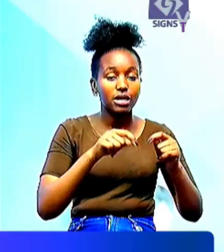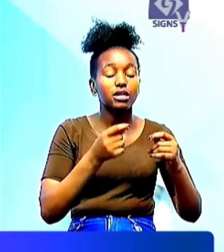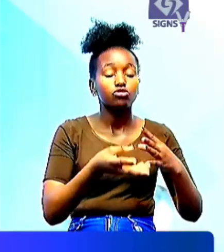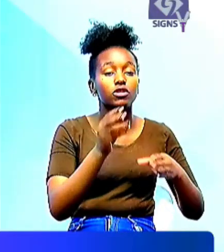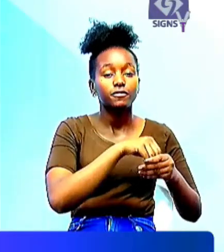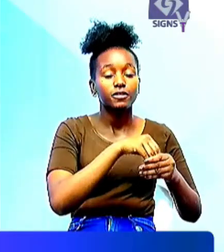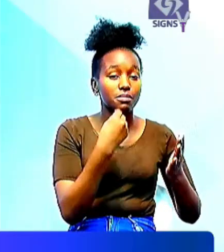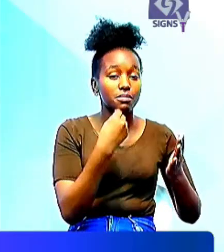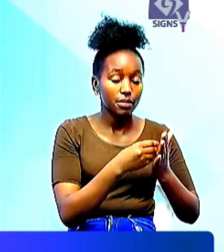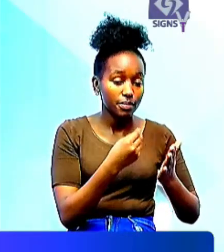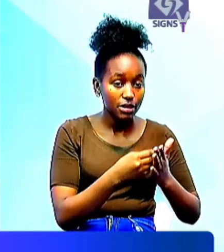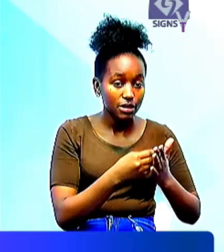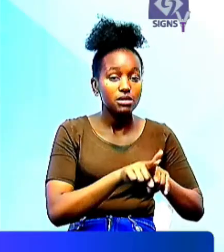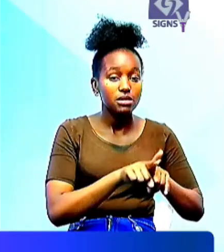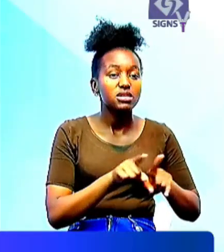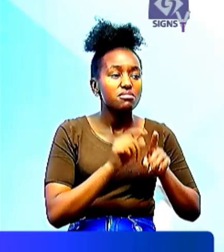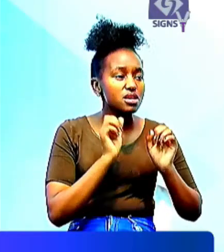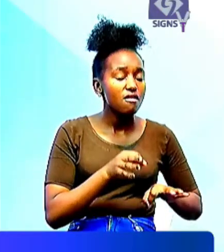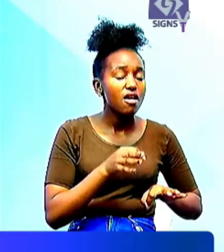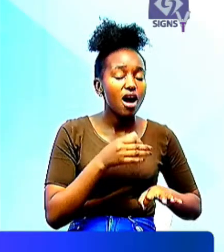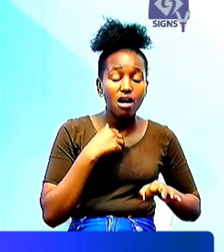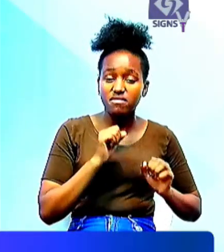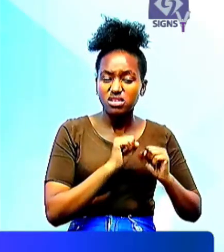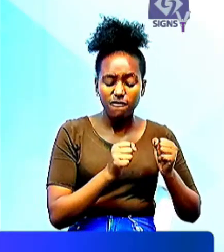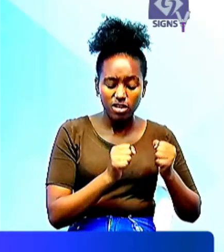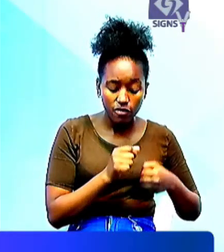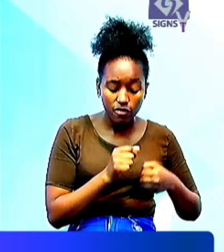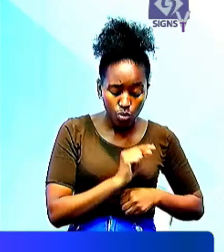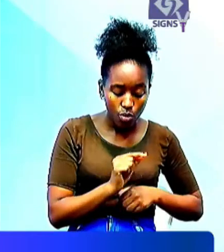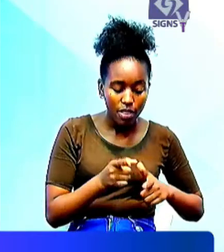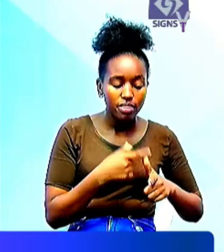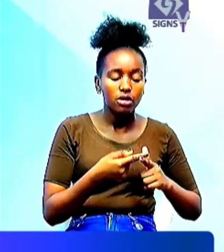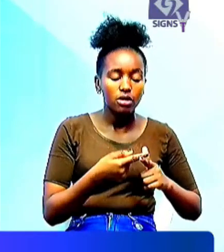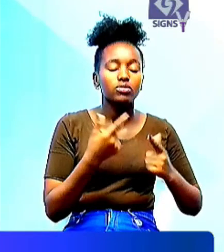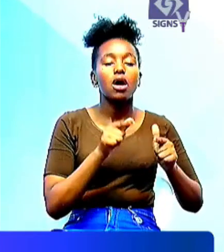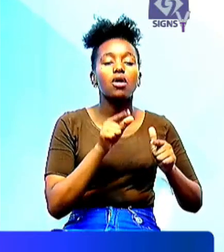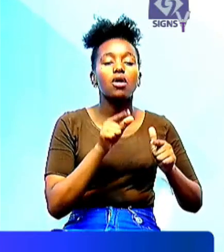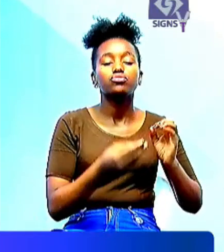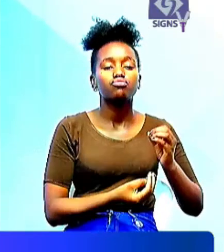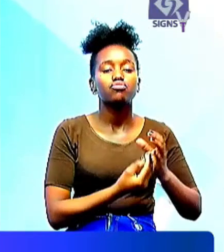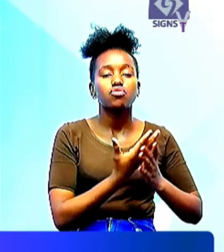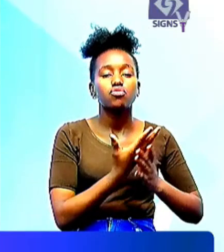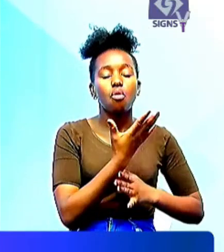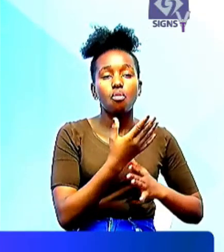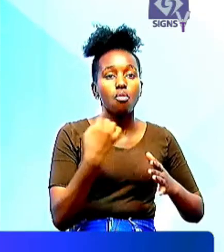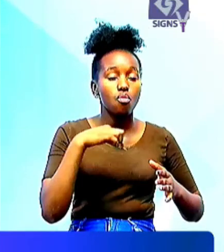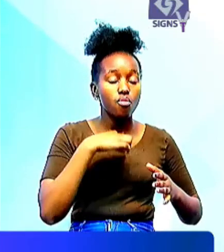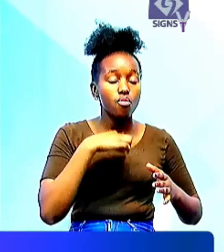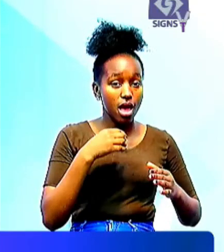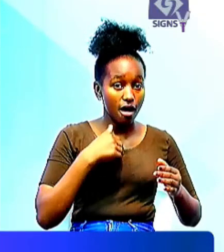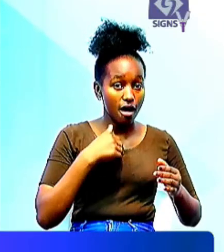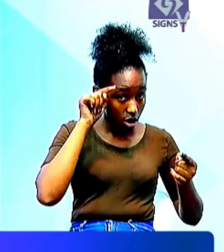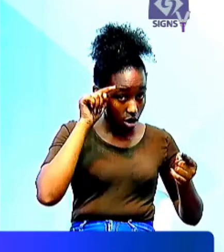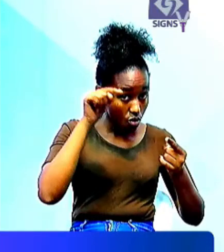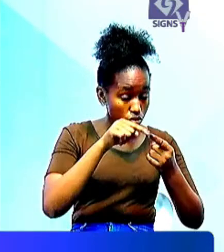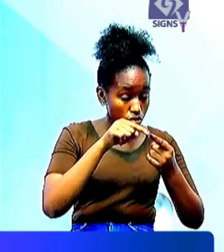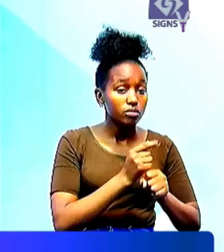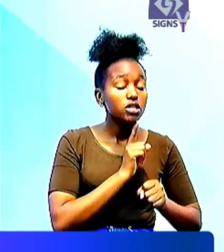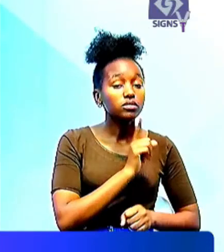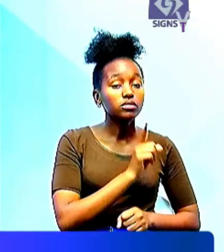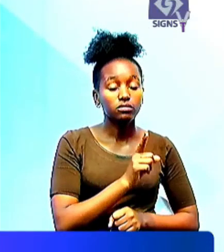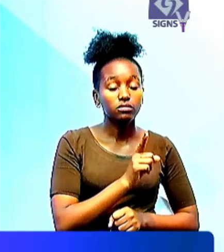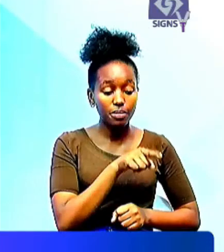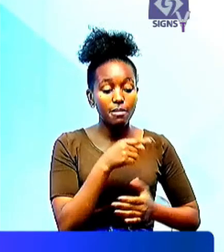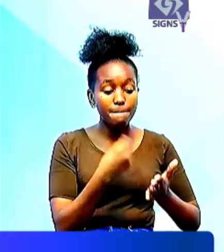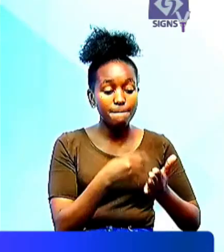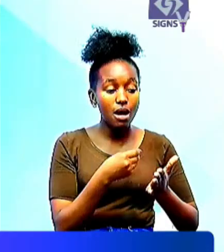you have, maybe in form of savings, we help you to grow that money. So, and we have a goal to make sure that this money is working